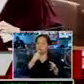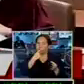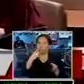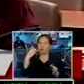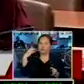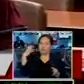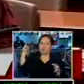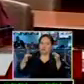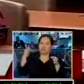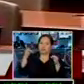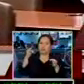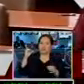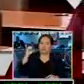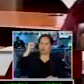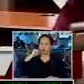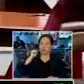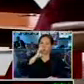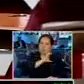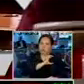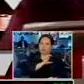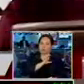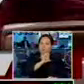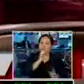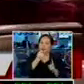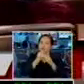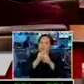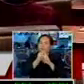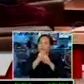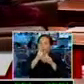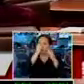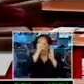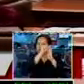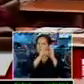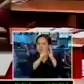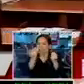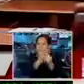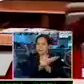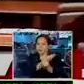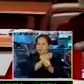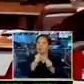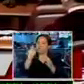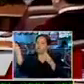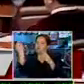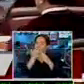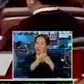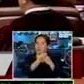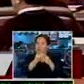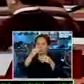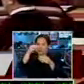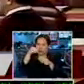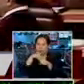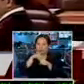of the Supreme Court under the articles of impeachment filed with the Senate